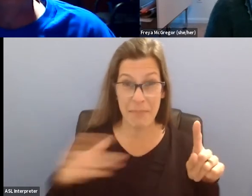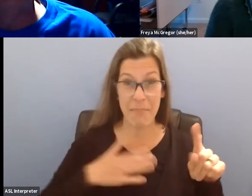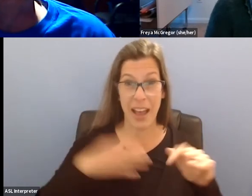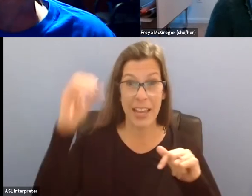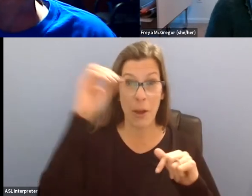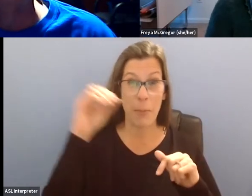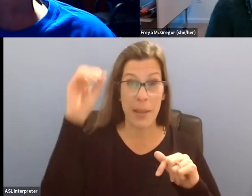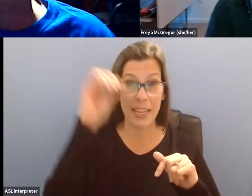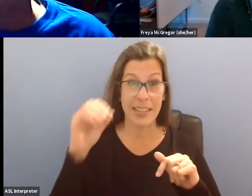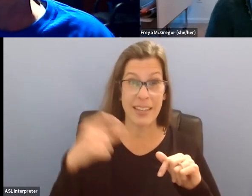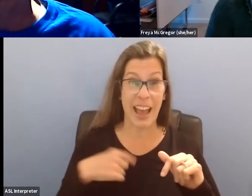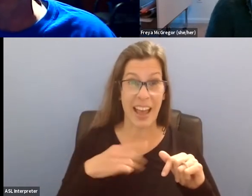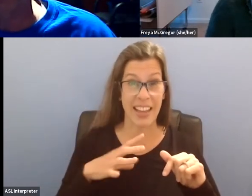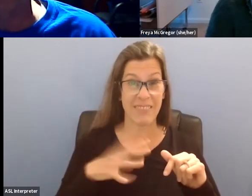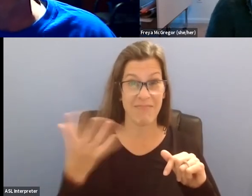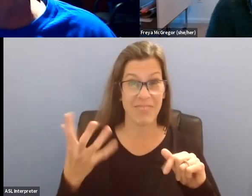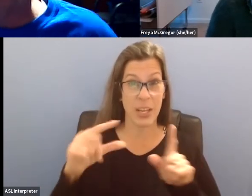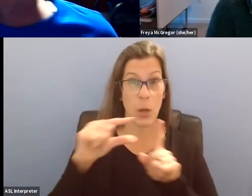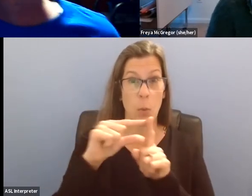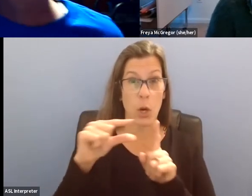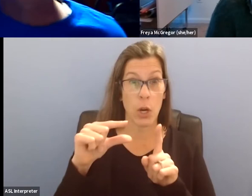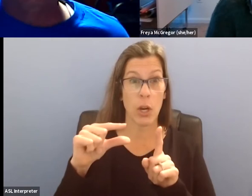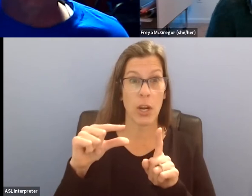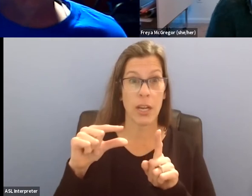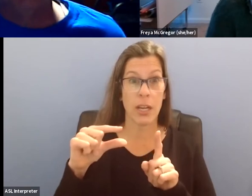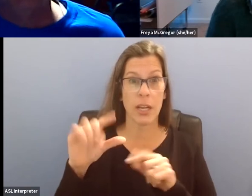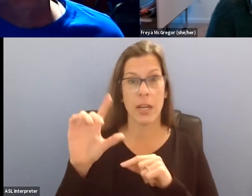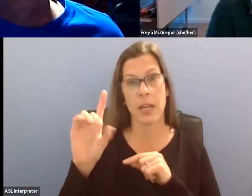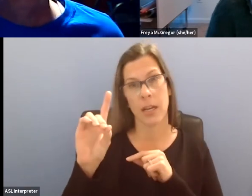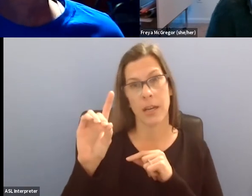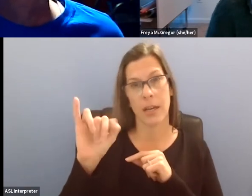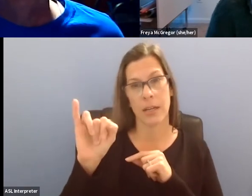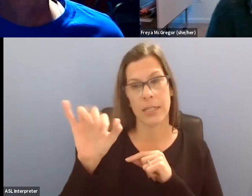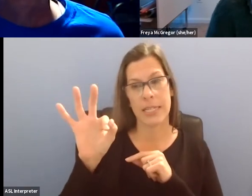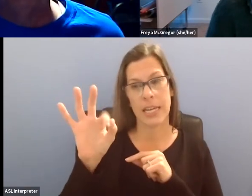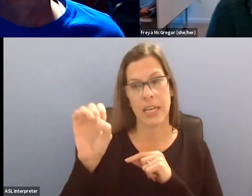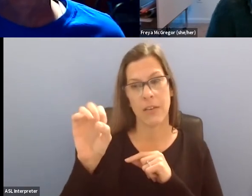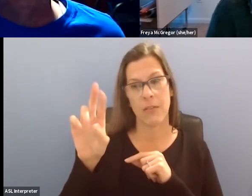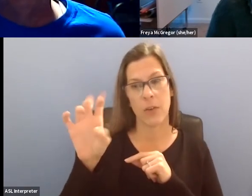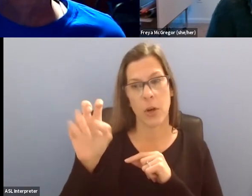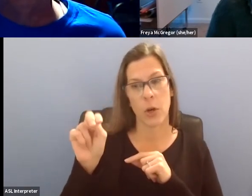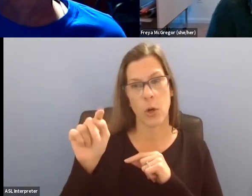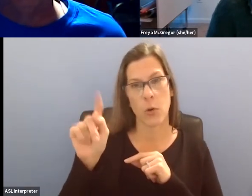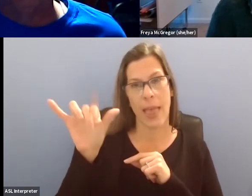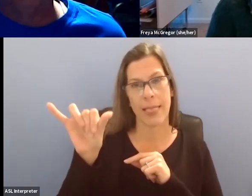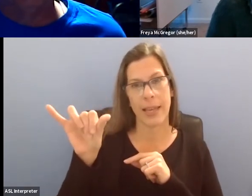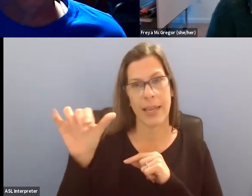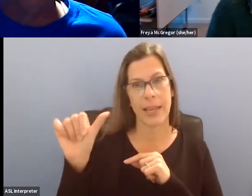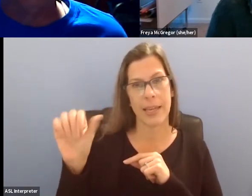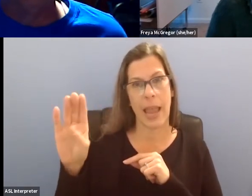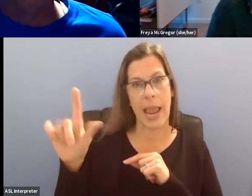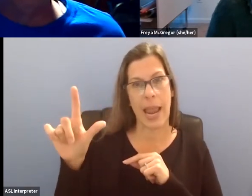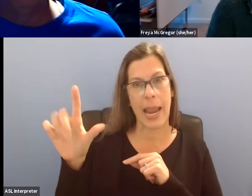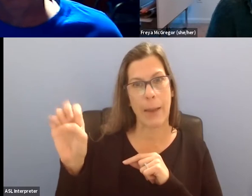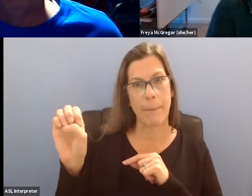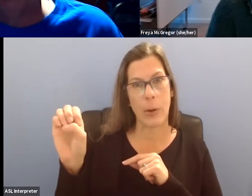is I really dislike words like differently abled. That implies that when you're given a disability, that you're also